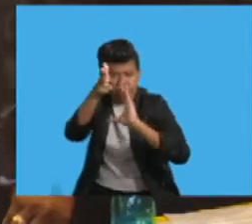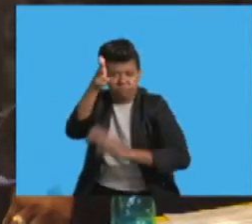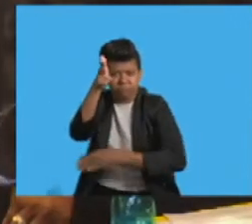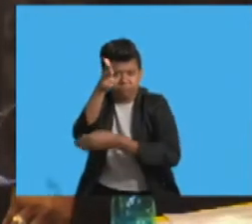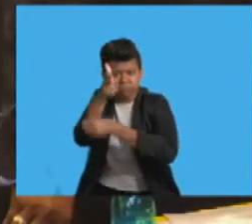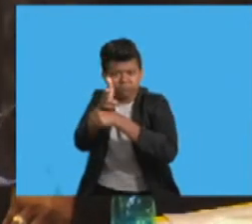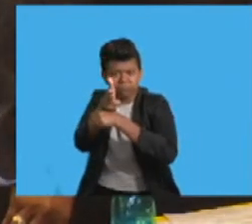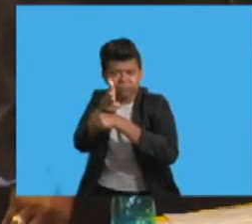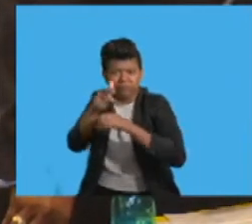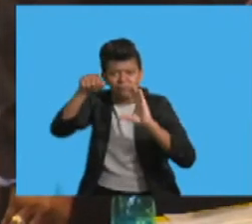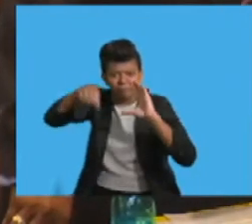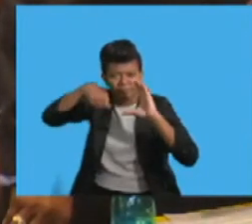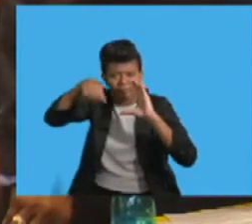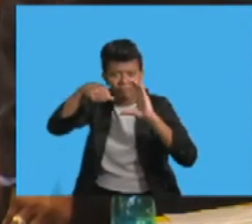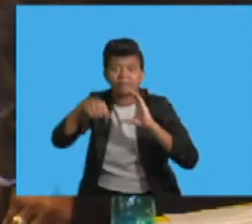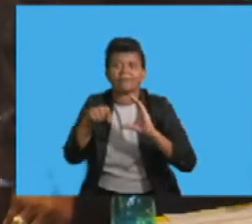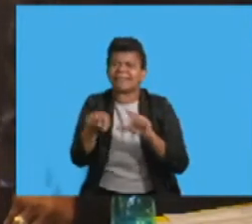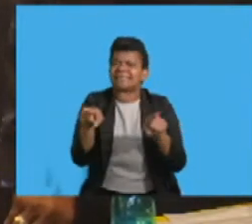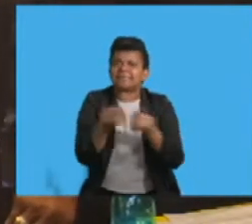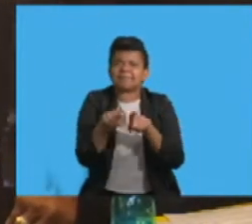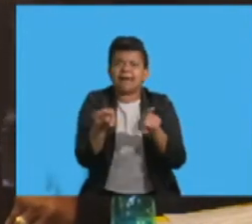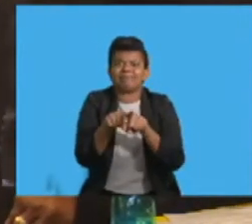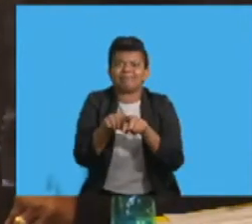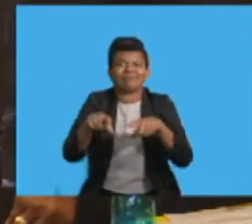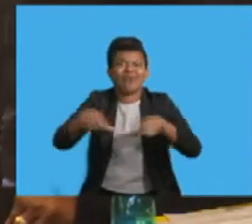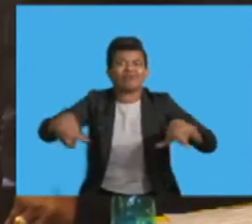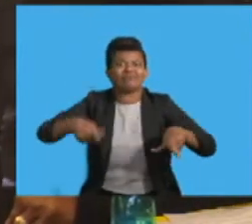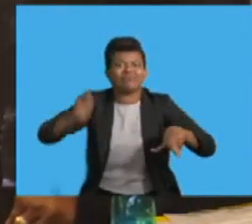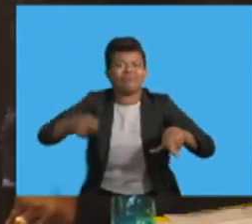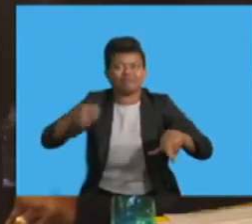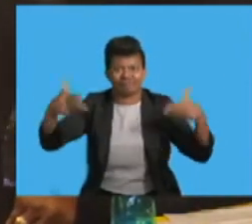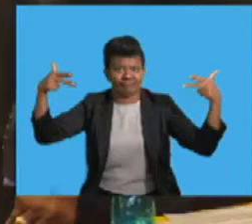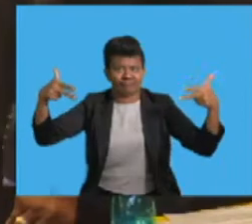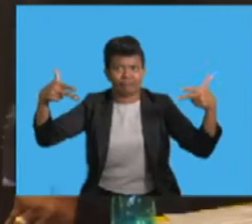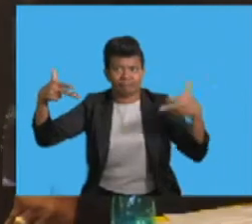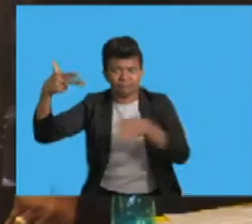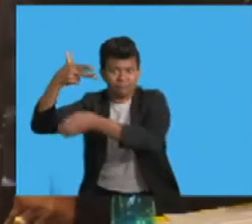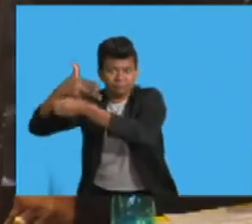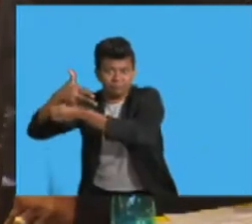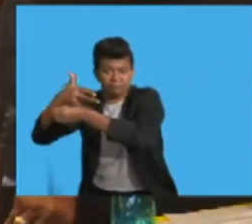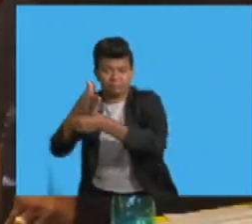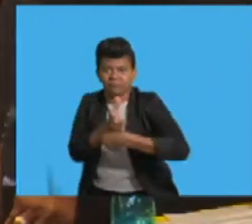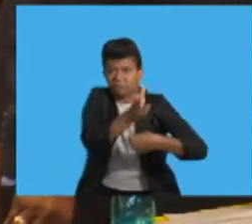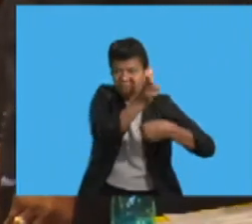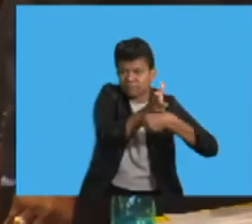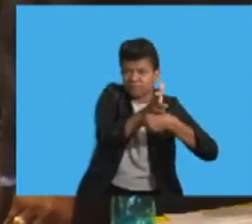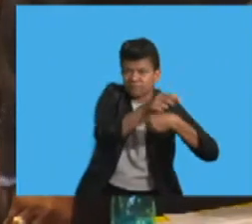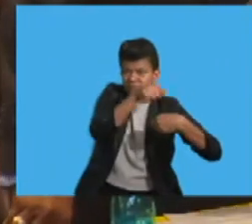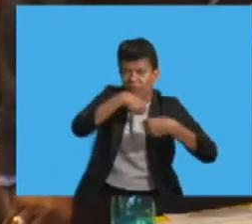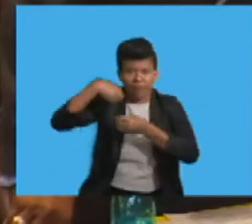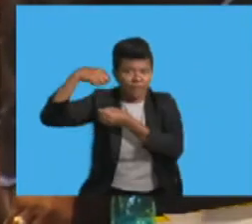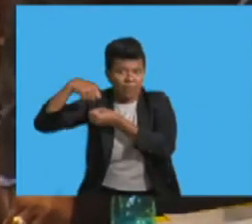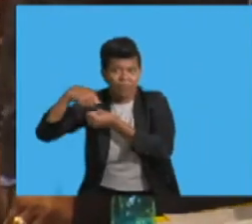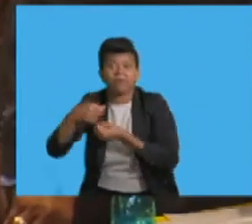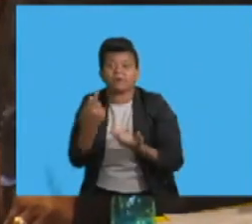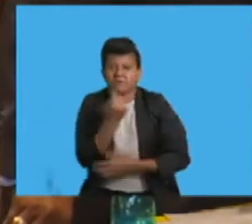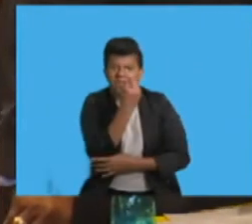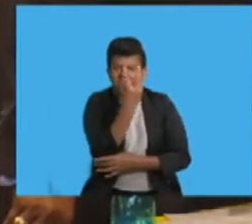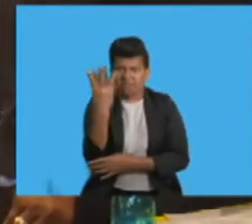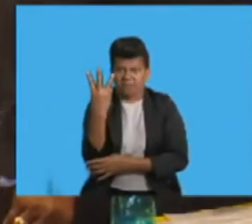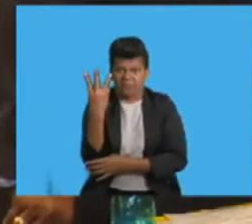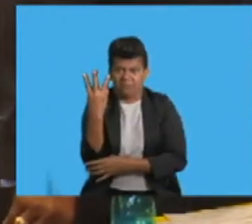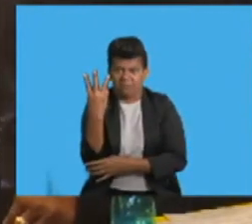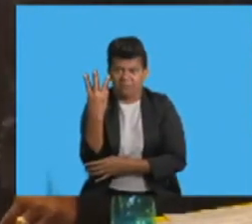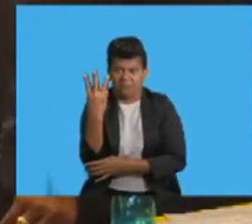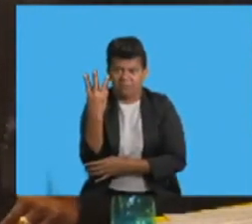consistent with the judiciary. And with this video recording initiative, we have the first 3 systems operating, 2 at the CID